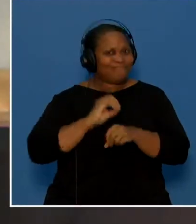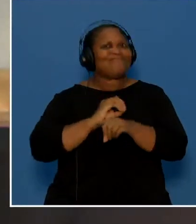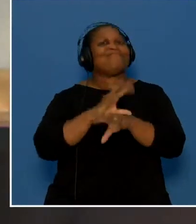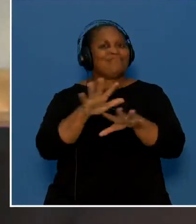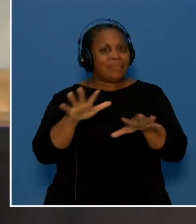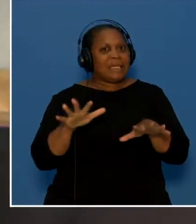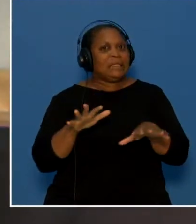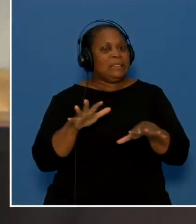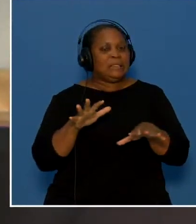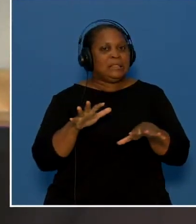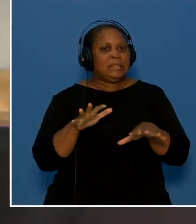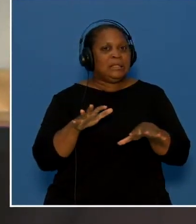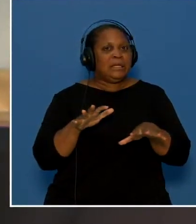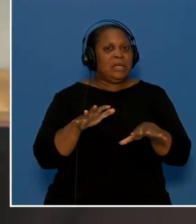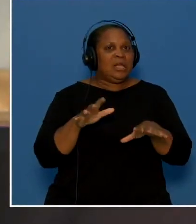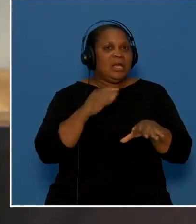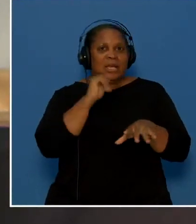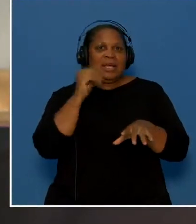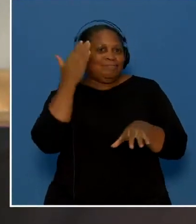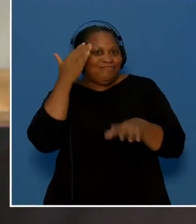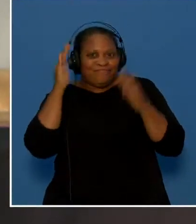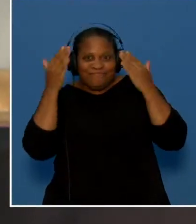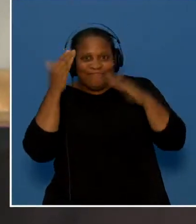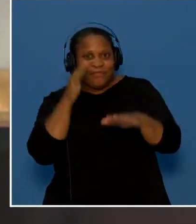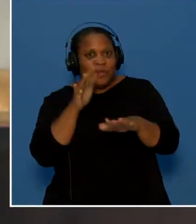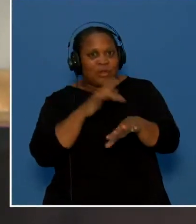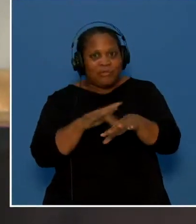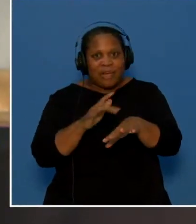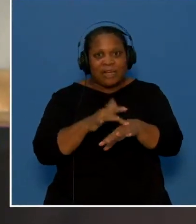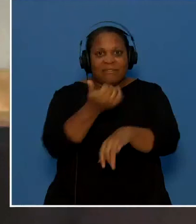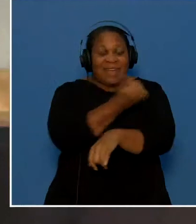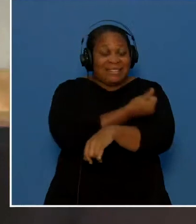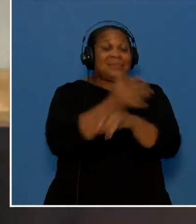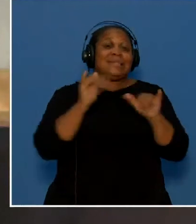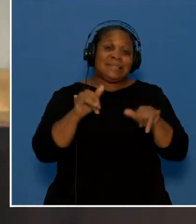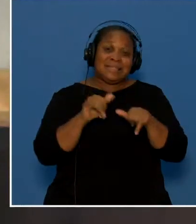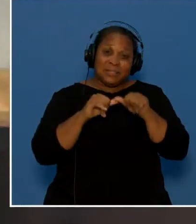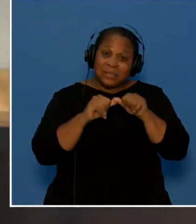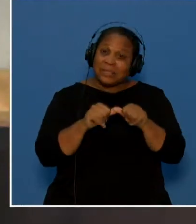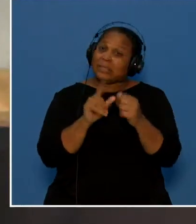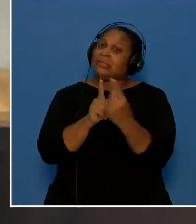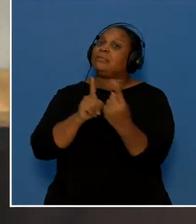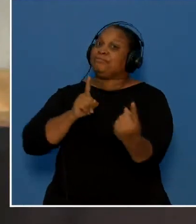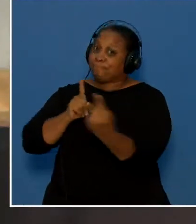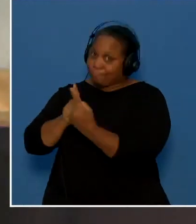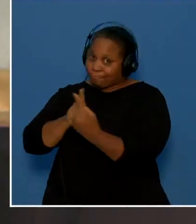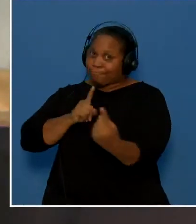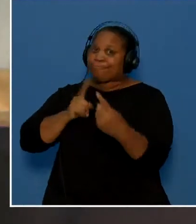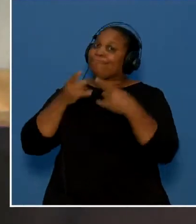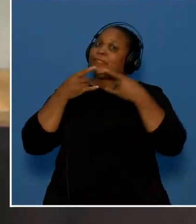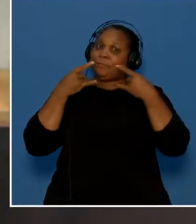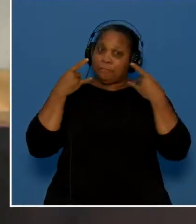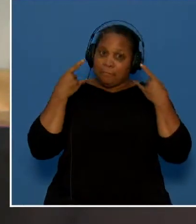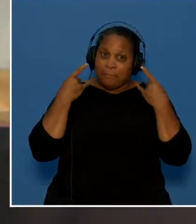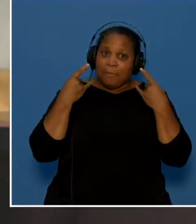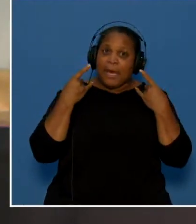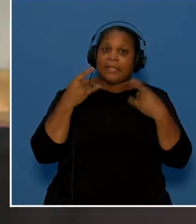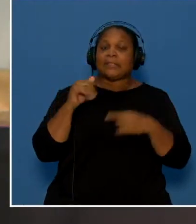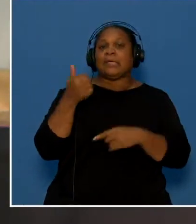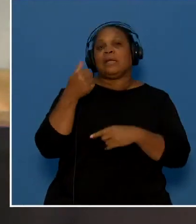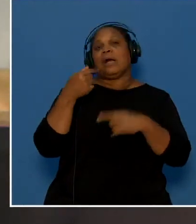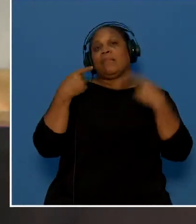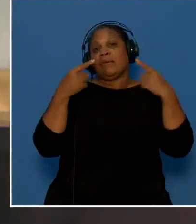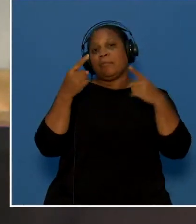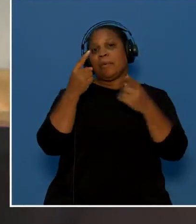pandemic, notwithstanding the availability of the vaccine. So we'll still have to continue to physically distance, wear our masks, and follow the other public